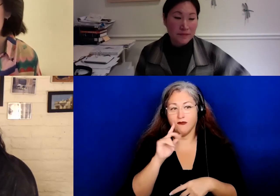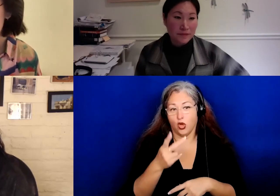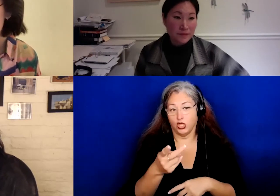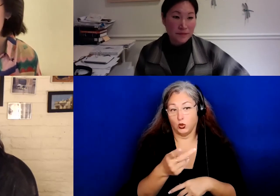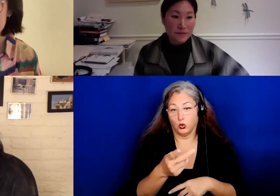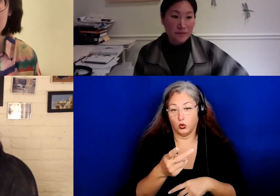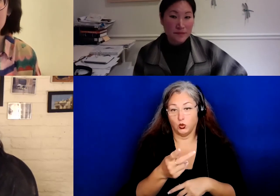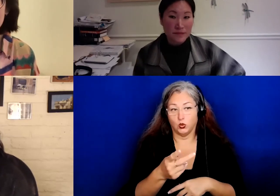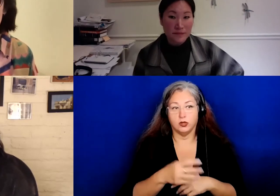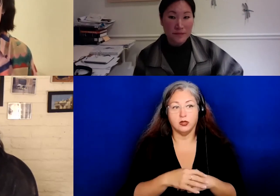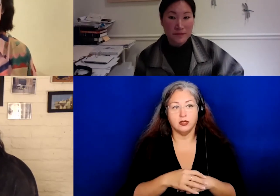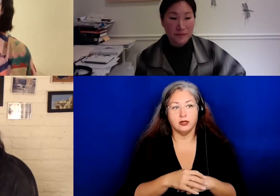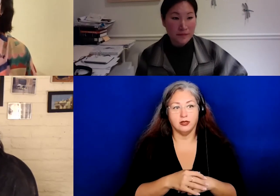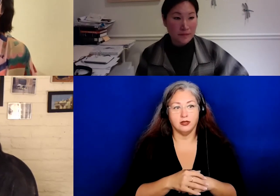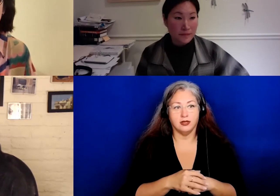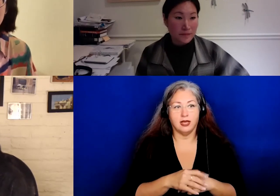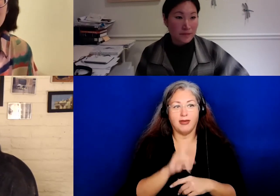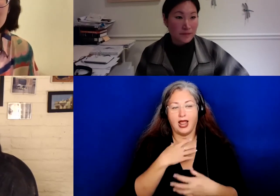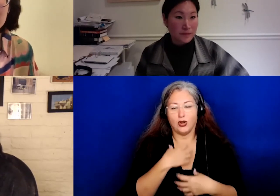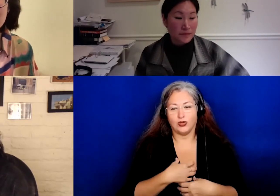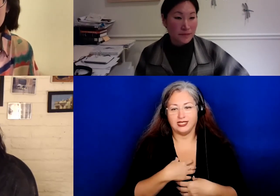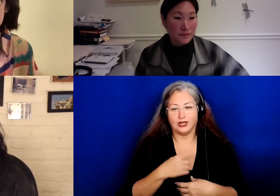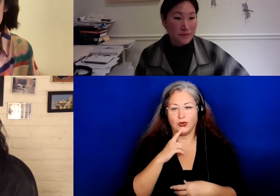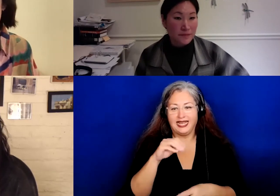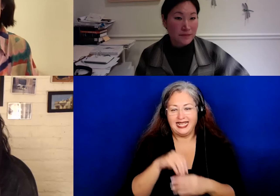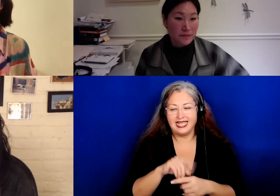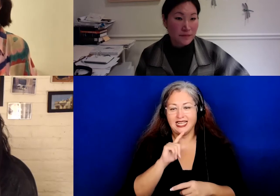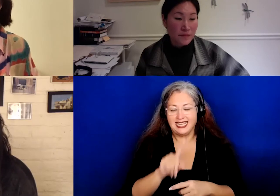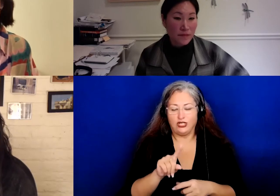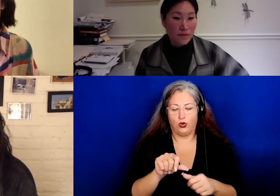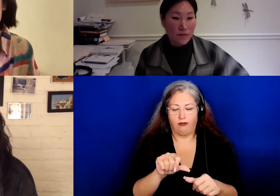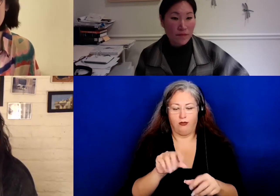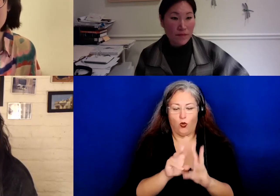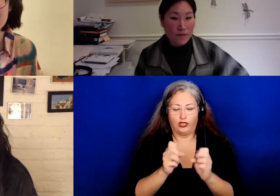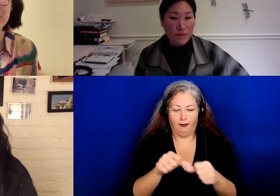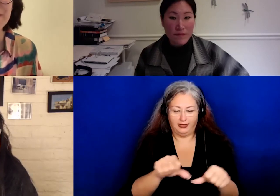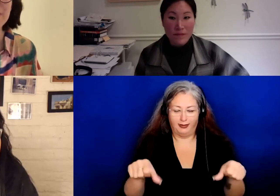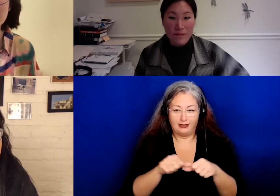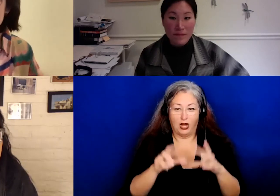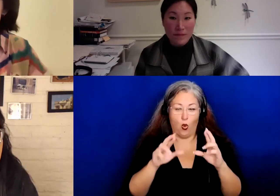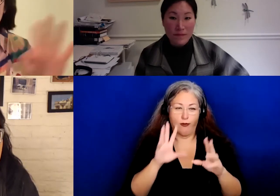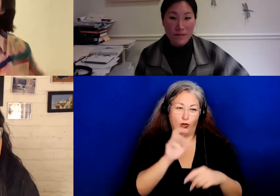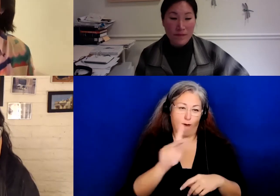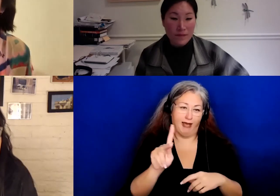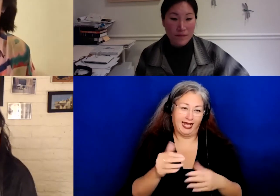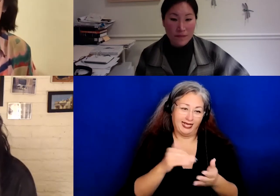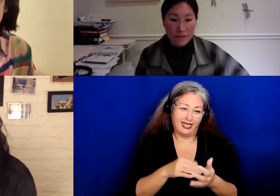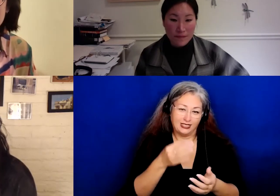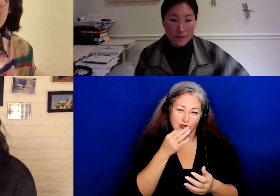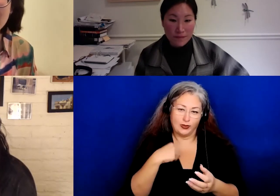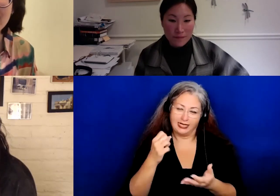you, that I'm really wishing that we were in the actual workshop space, and hopefully we will be back there soon so we could just